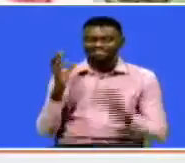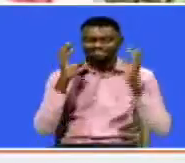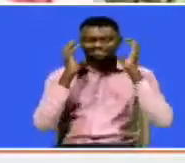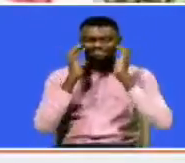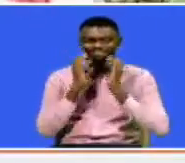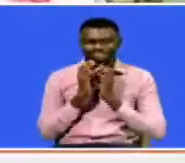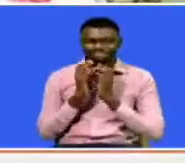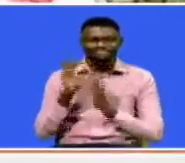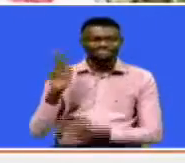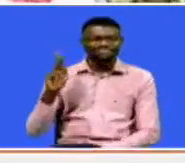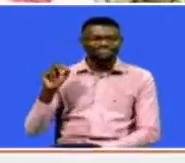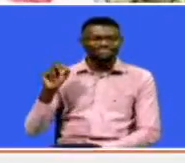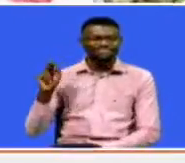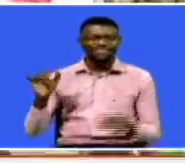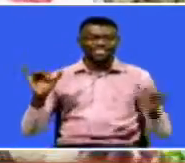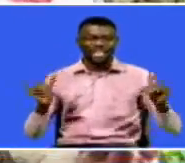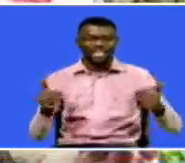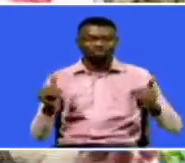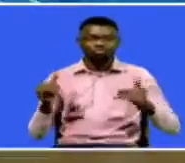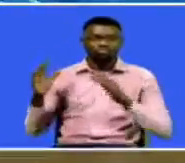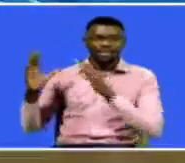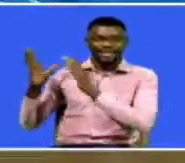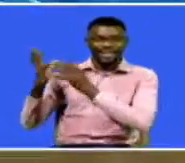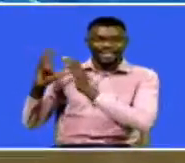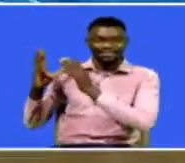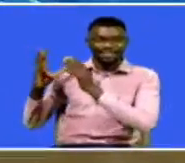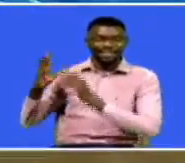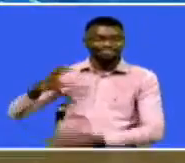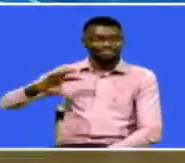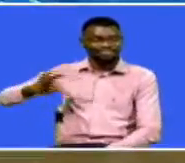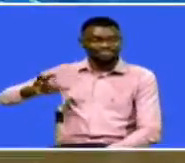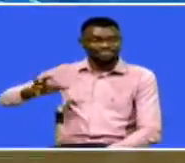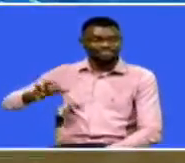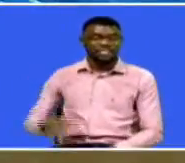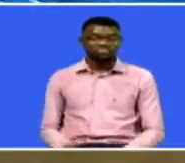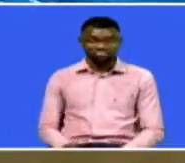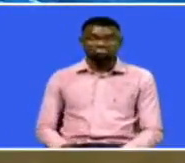KTN News, Kilifi County. Interesting.